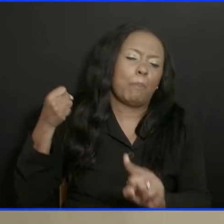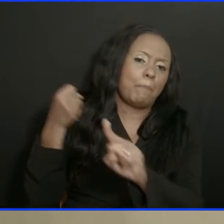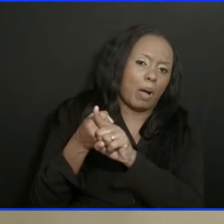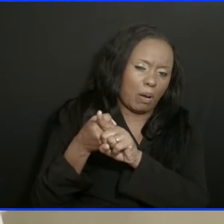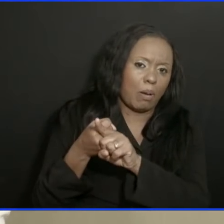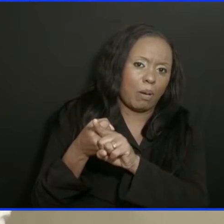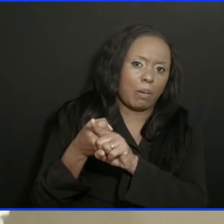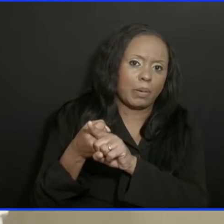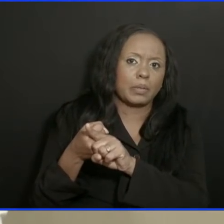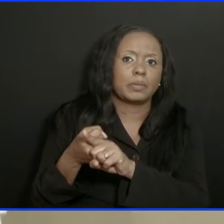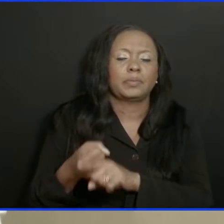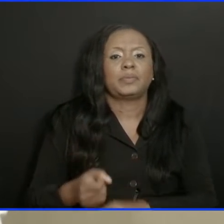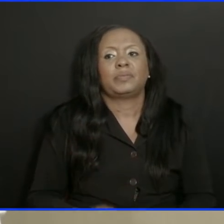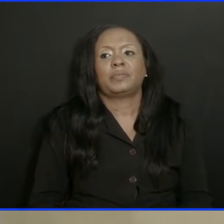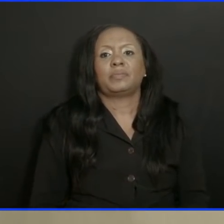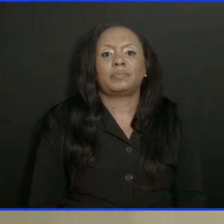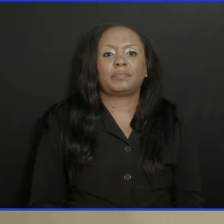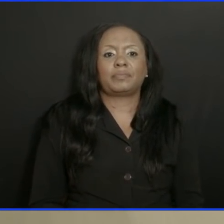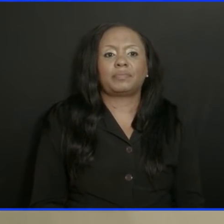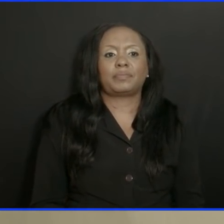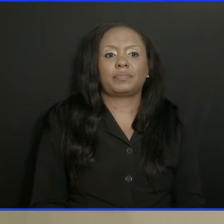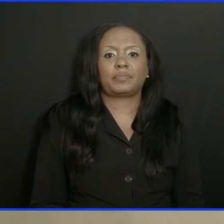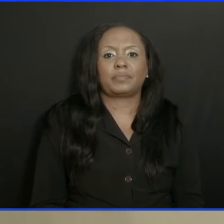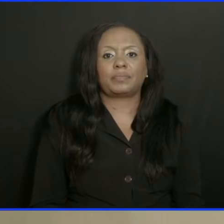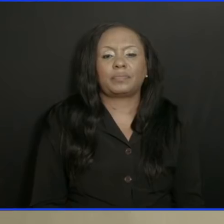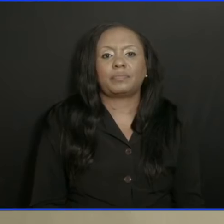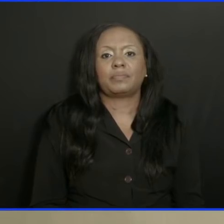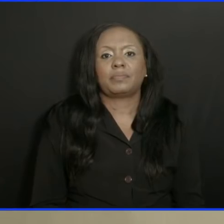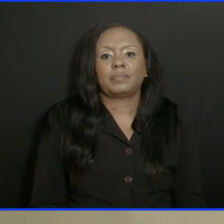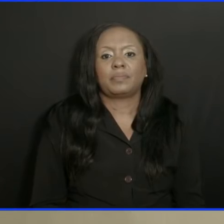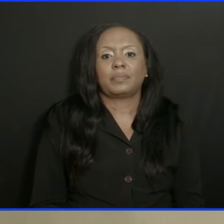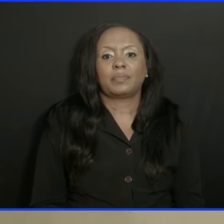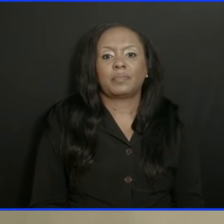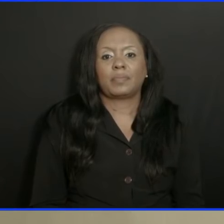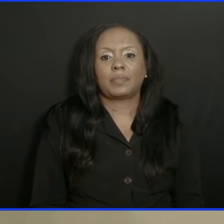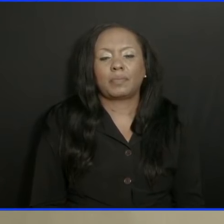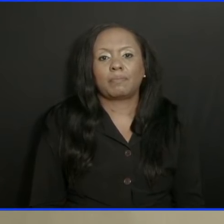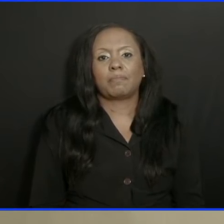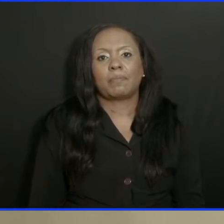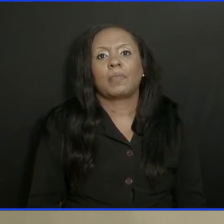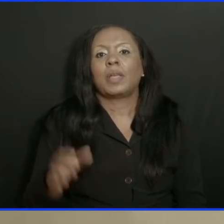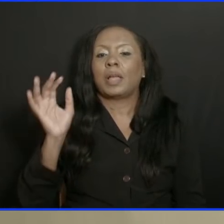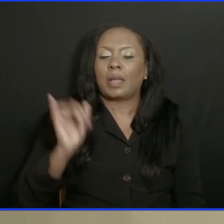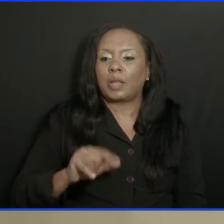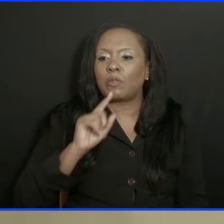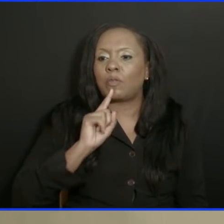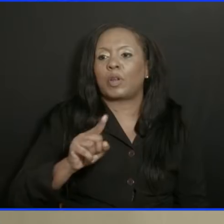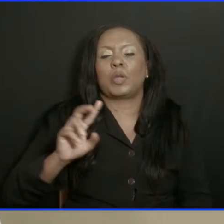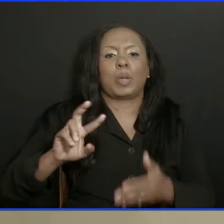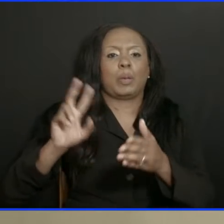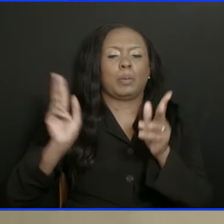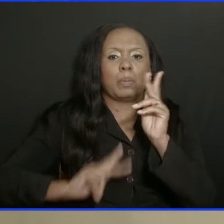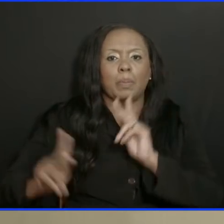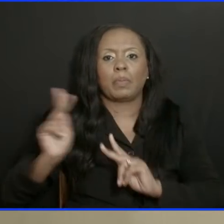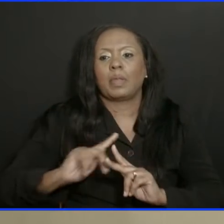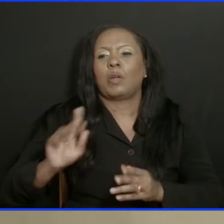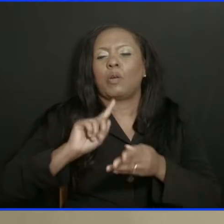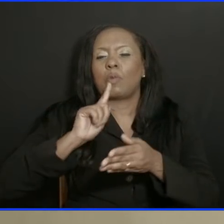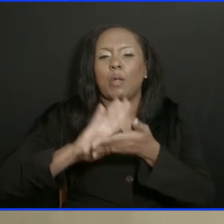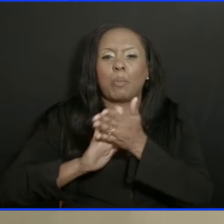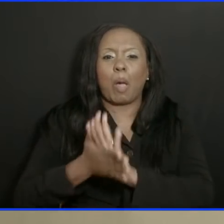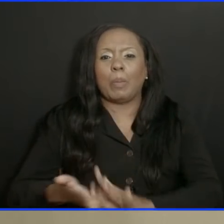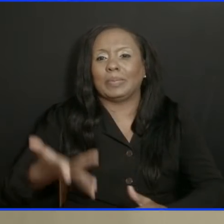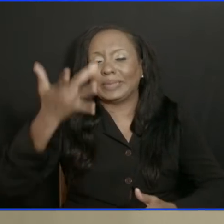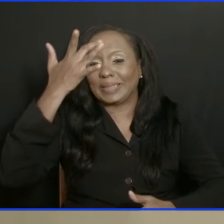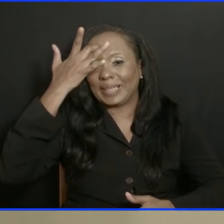in our case are the ones that we flag as red under our isolation program. And we also estimated that at a